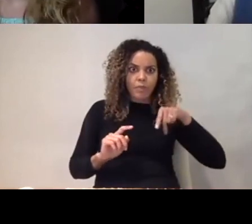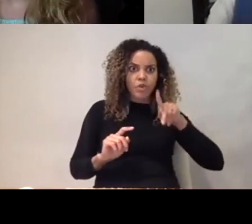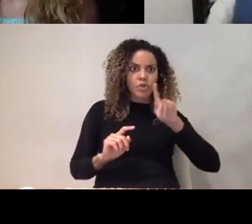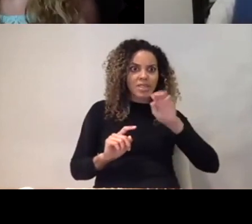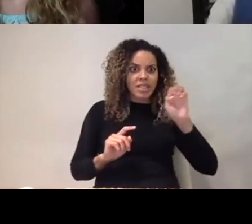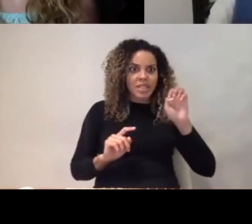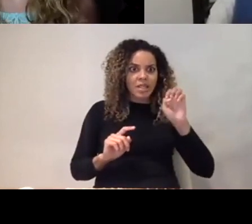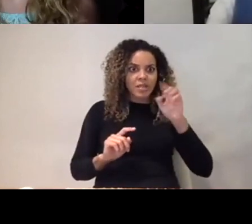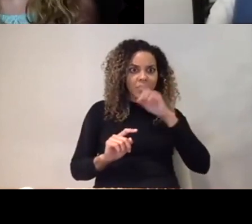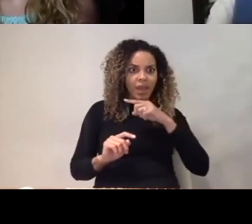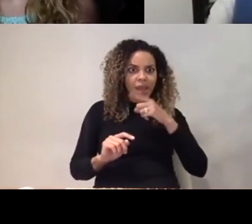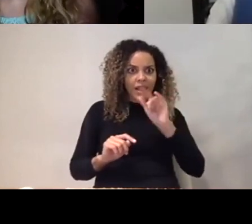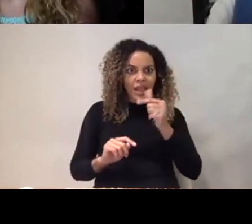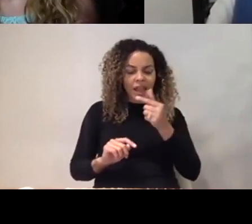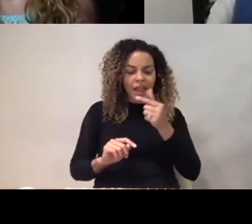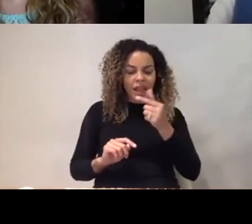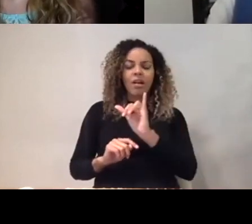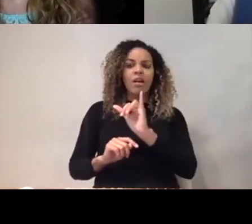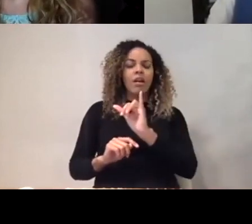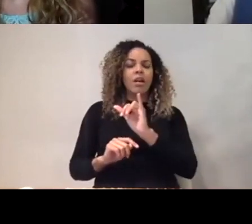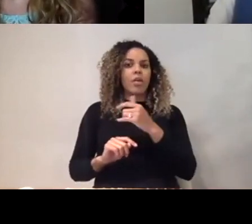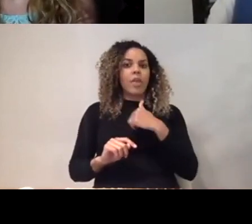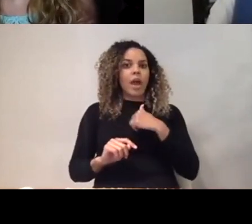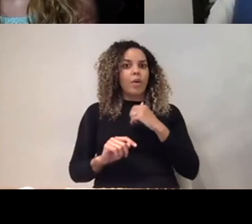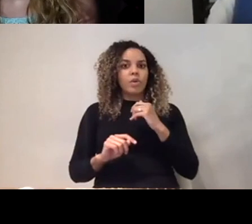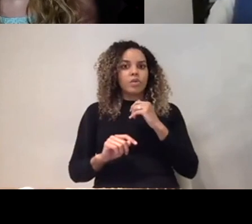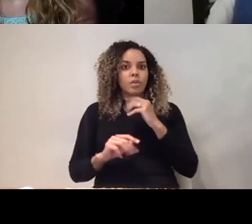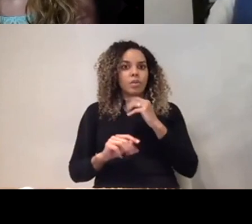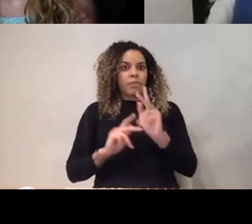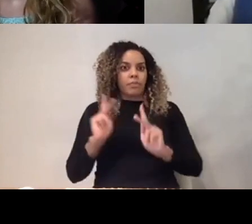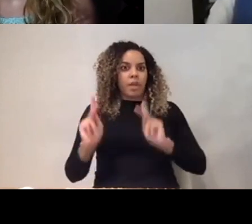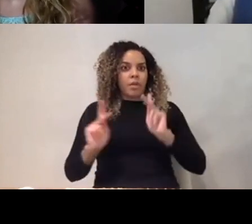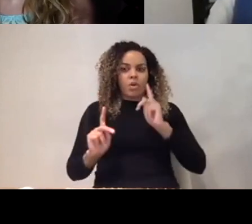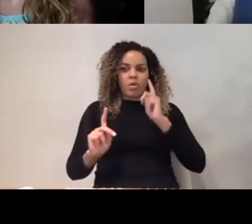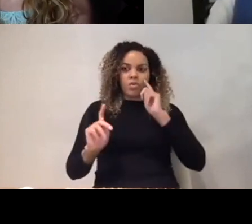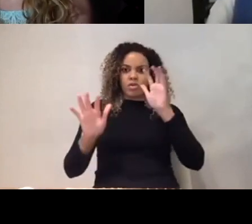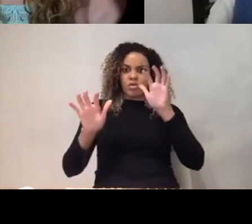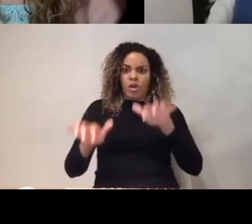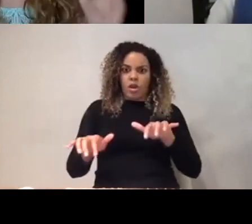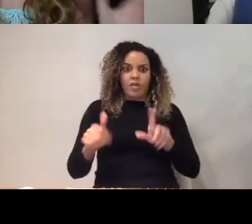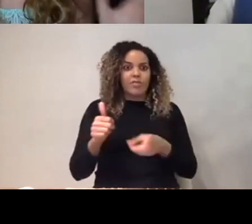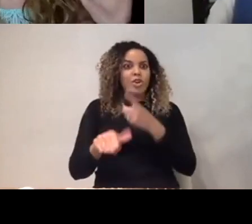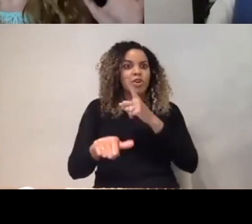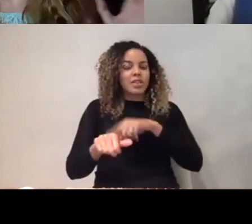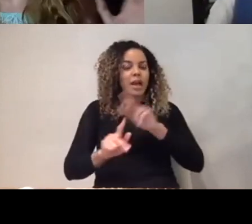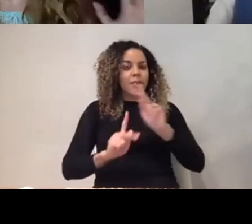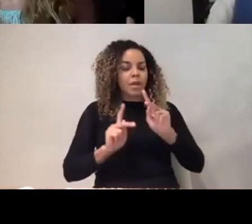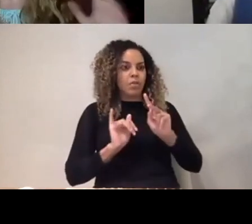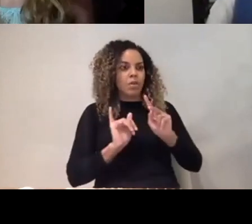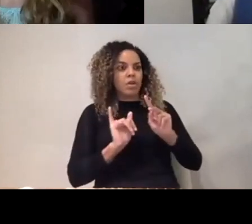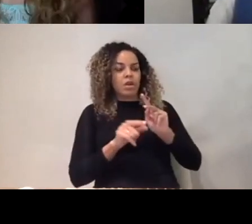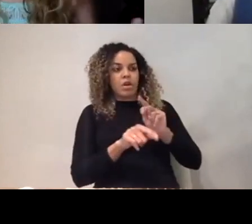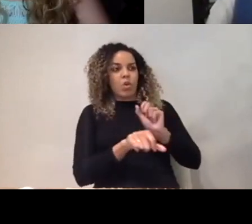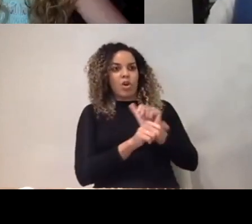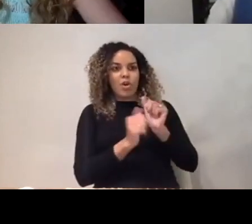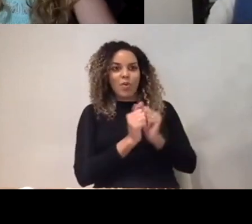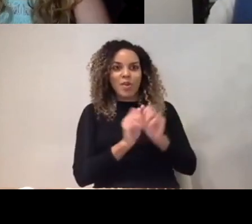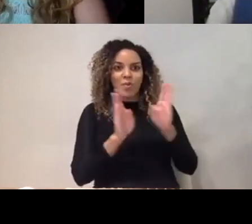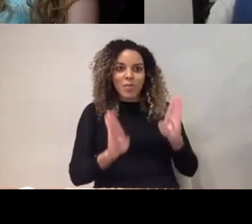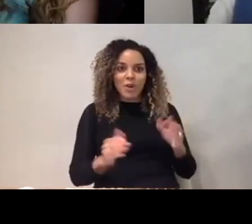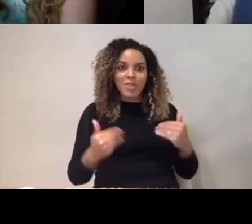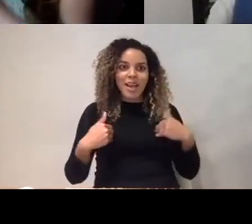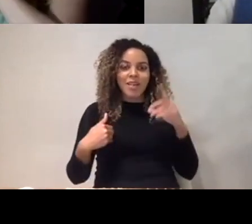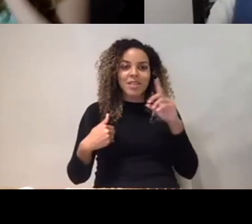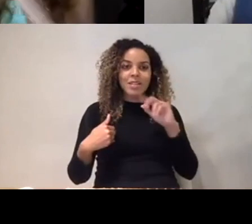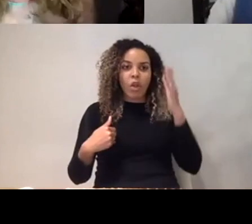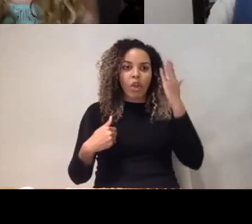whole world was shocked, because that was like one of the first times people were introduced to a disabled character, but in the most crazy way. I mean, like taking off